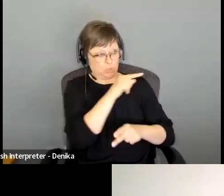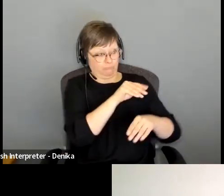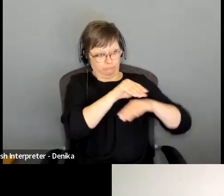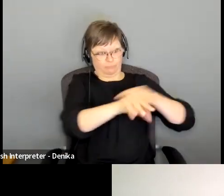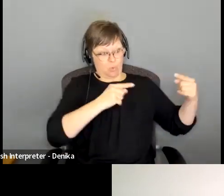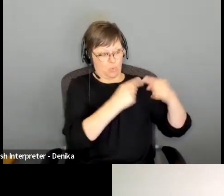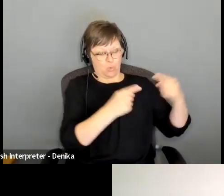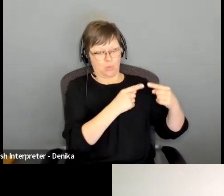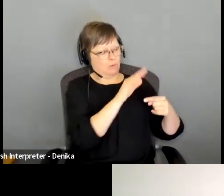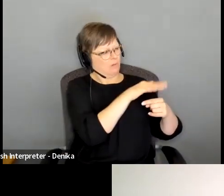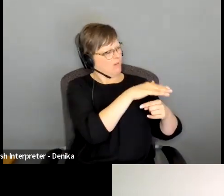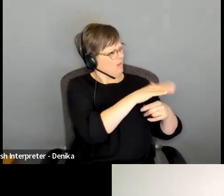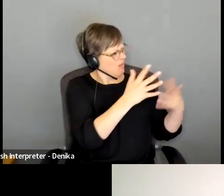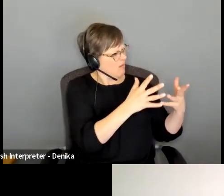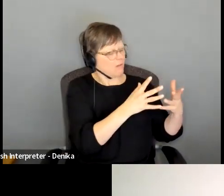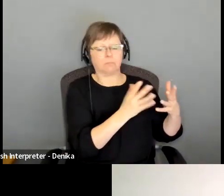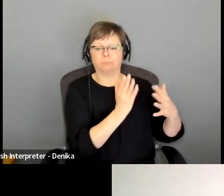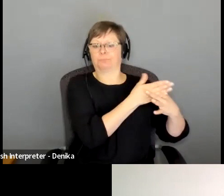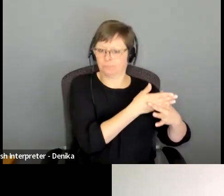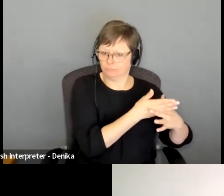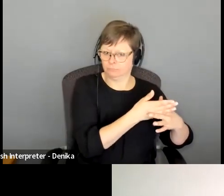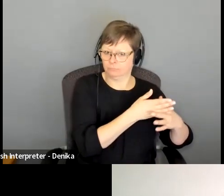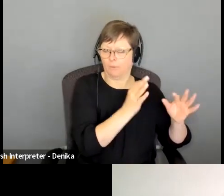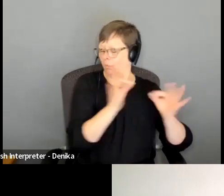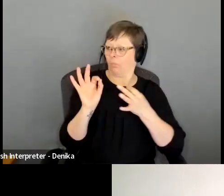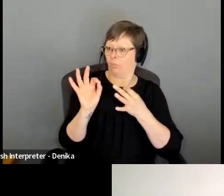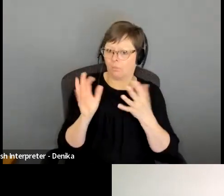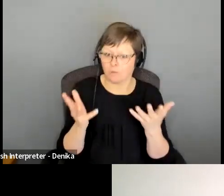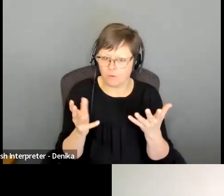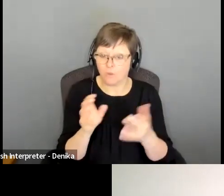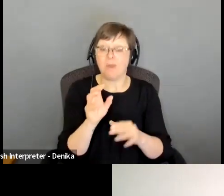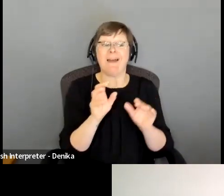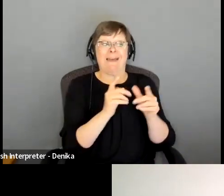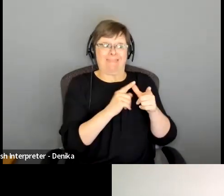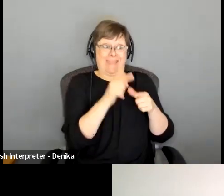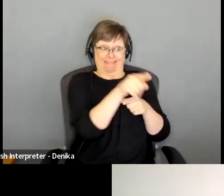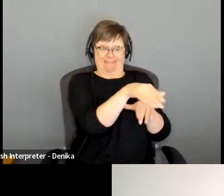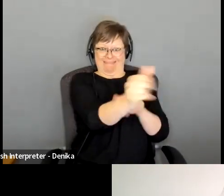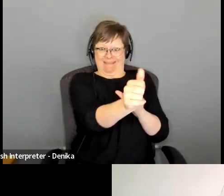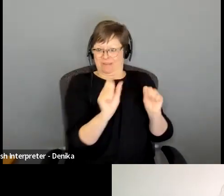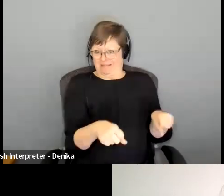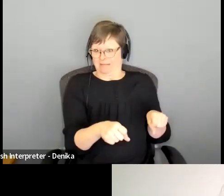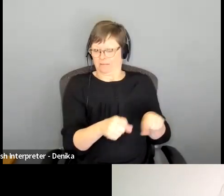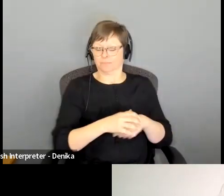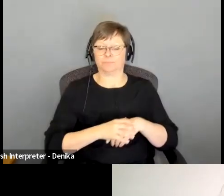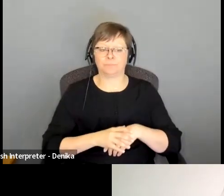can create an opportunity for the person who's experiencing the behavior to get out of the situation, to leave.